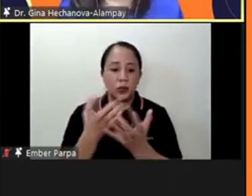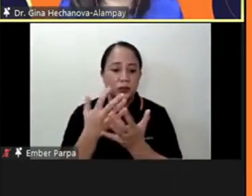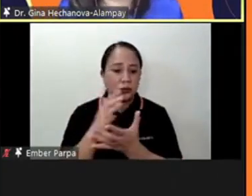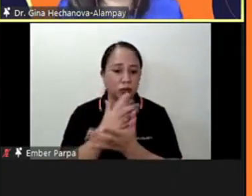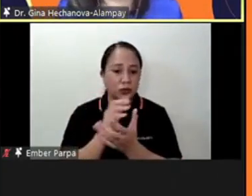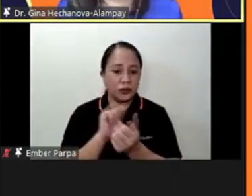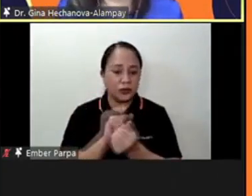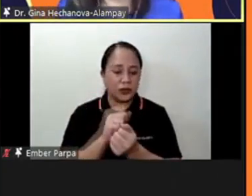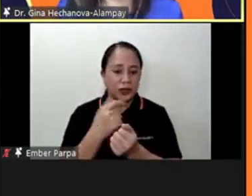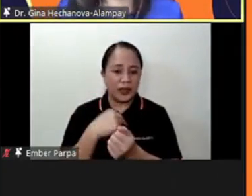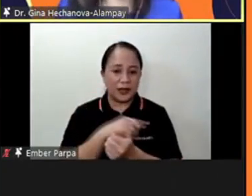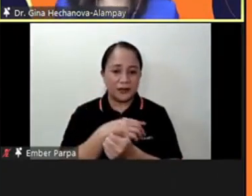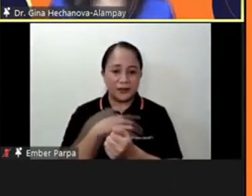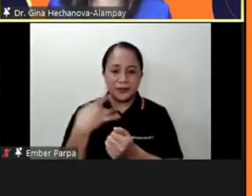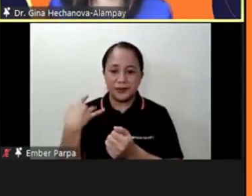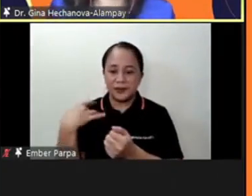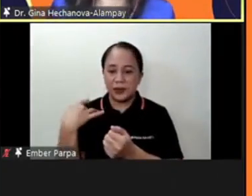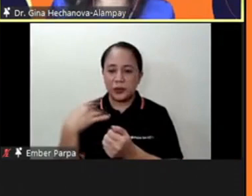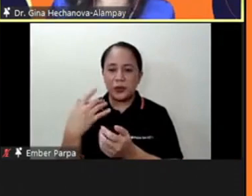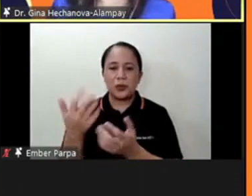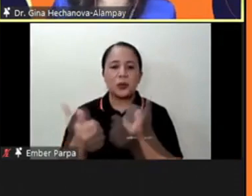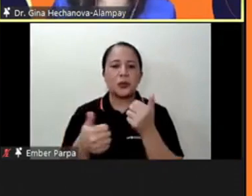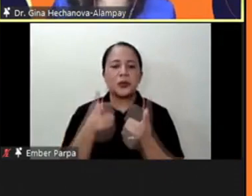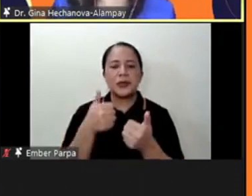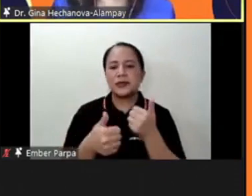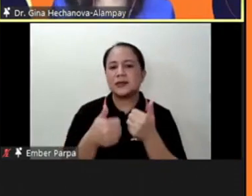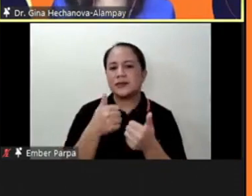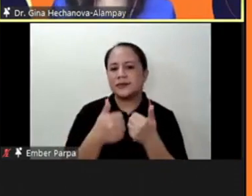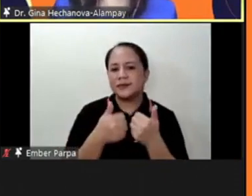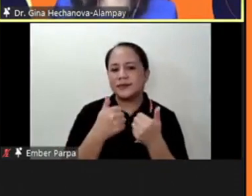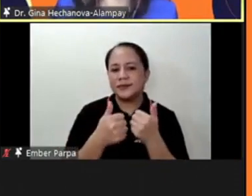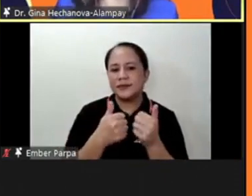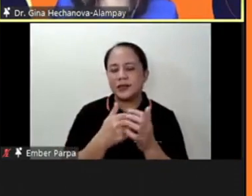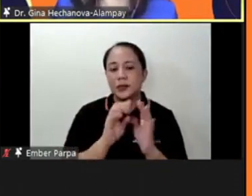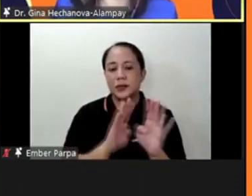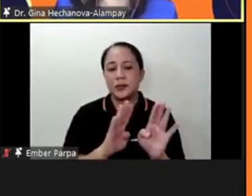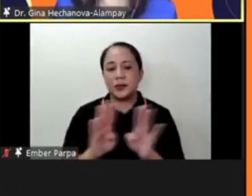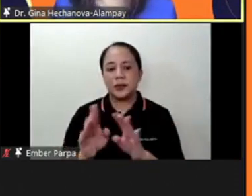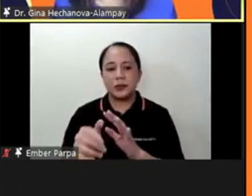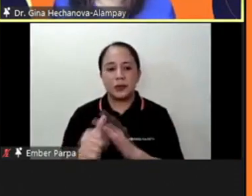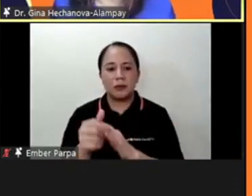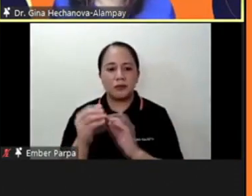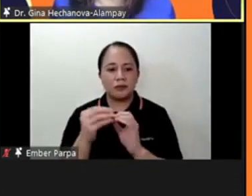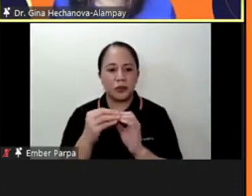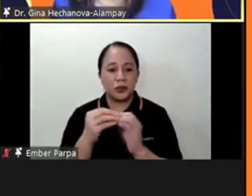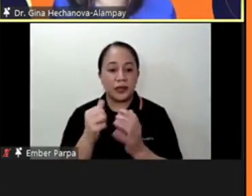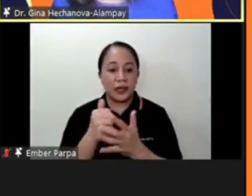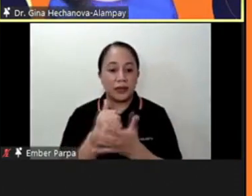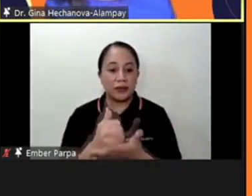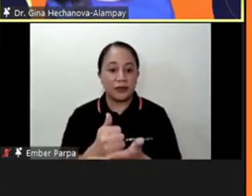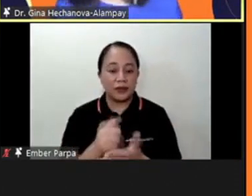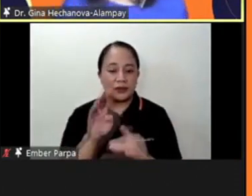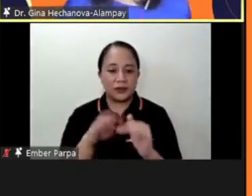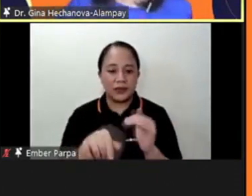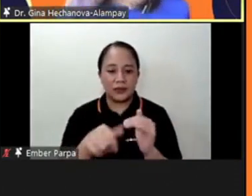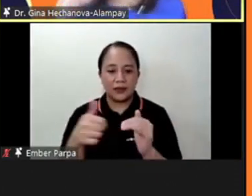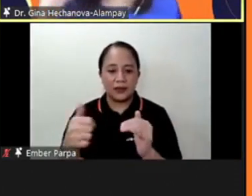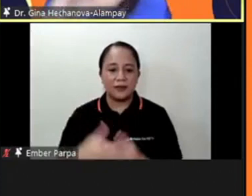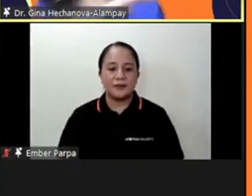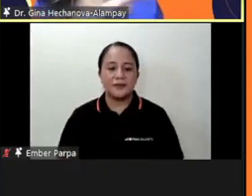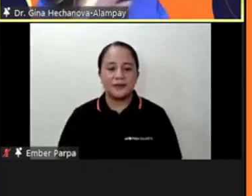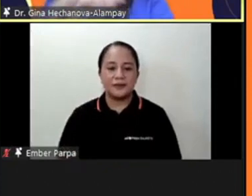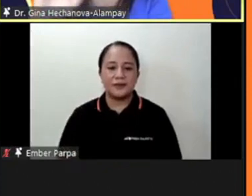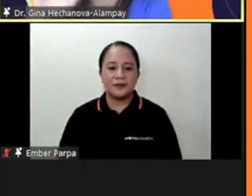with you our study on alin yung parang behaviors that appear to be more helpful than others, okay?